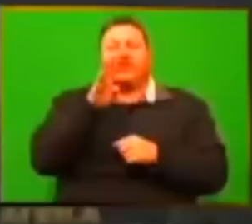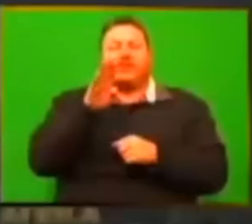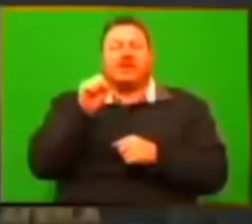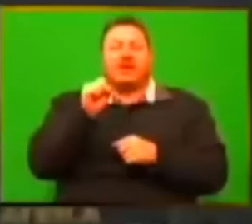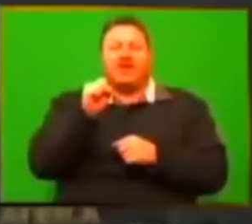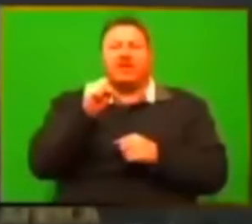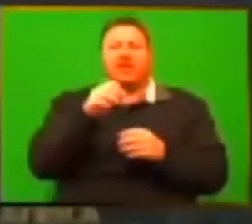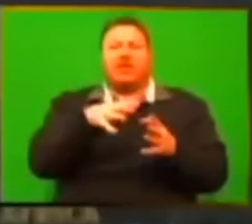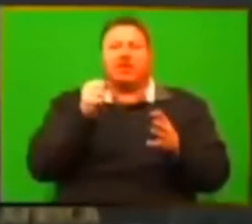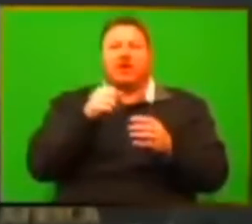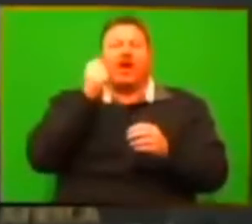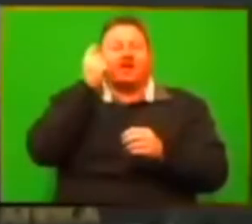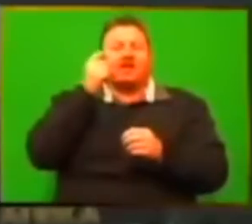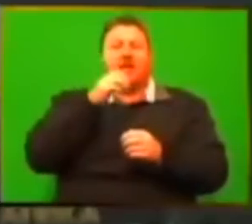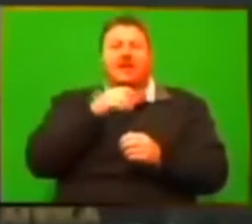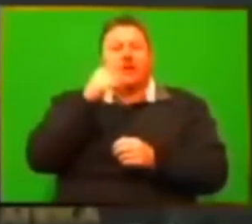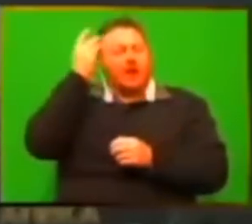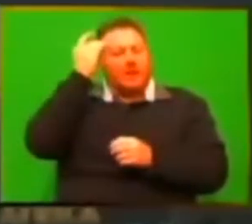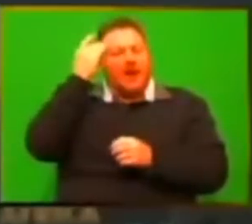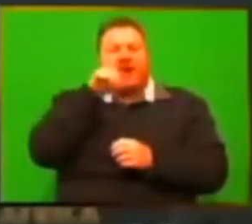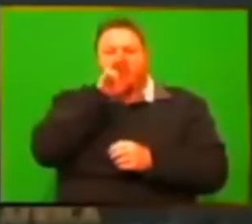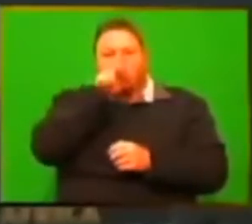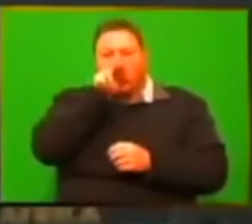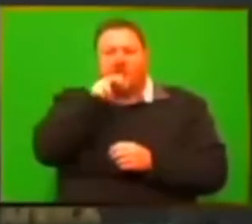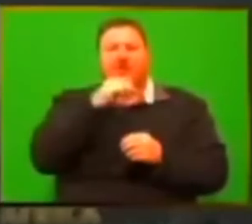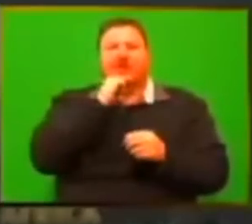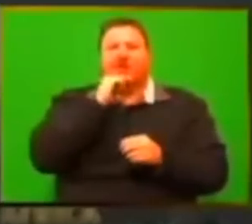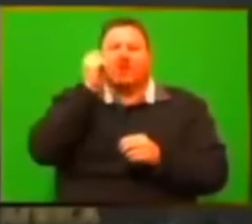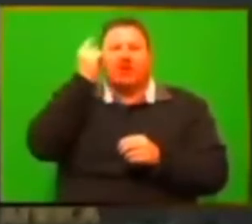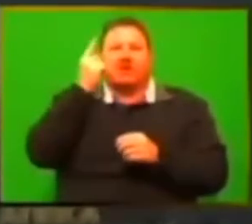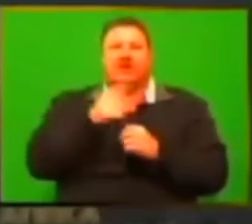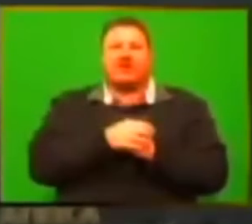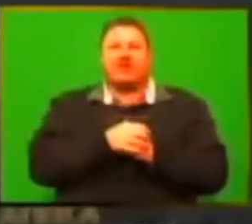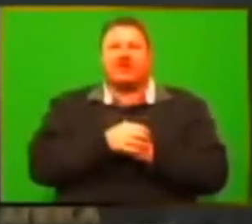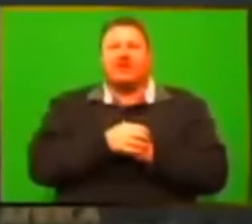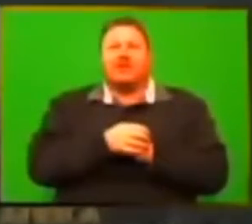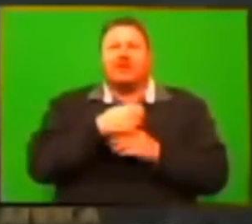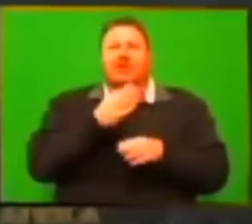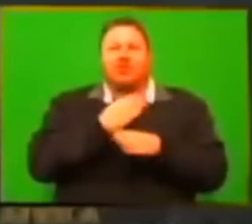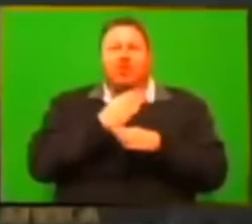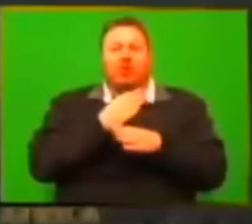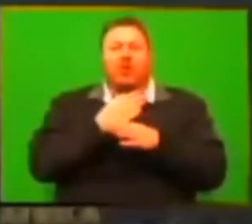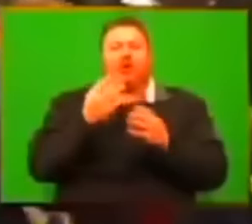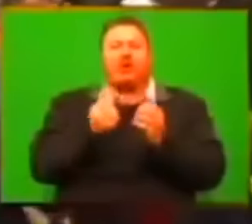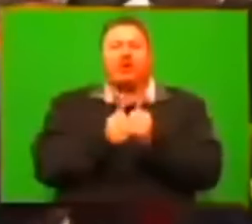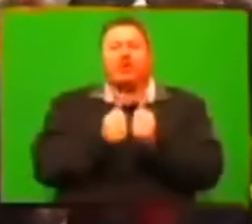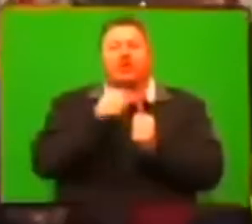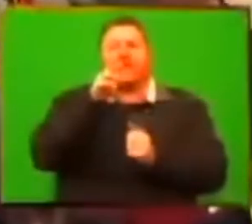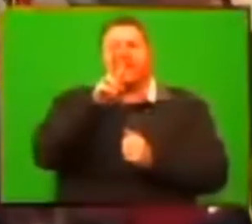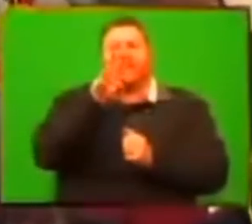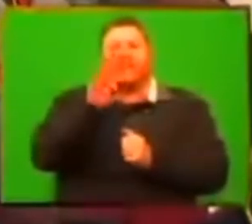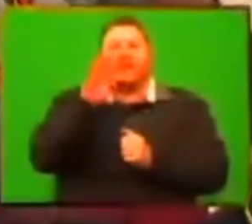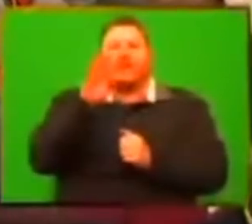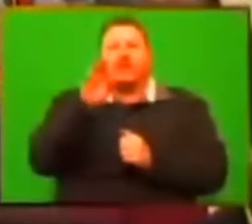the mind of a rat will not comprehend that is actually sitting with VBS looters themselves in the